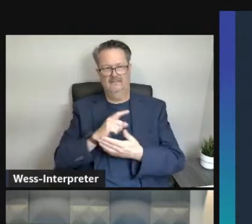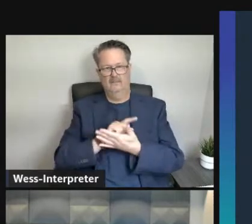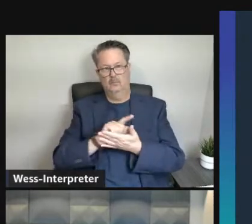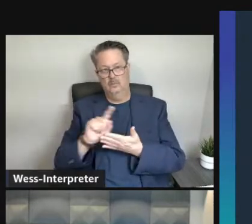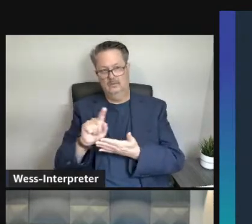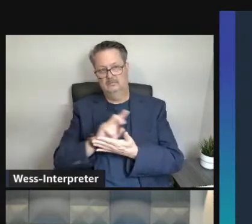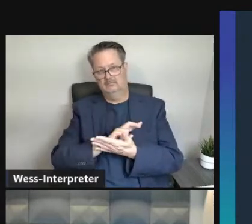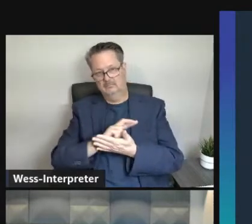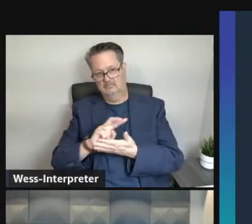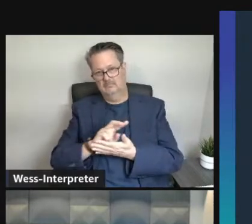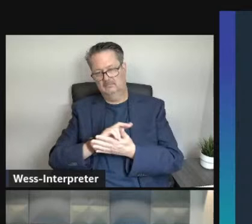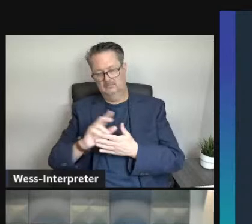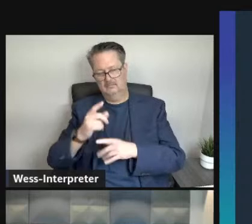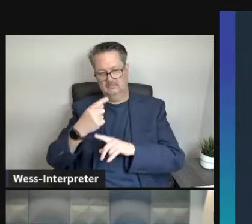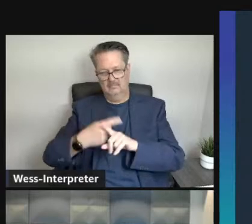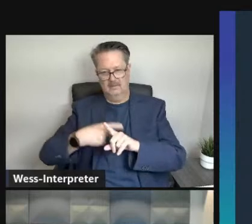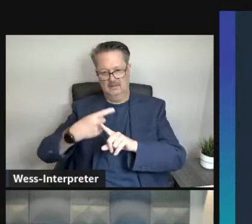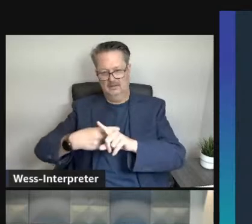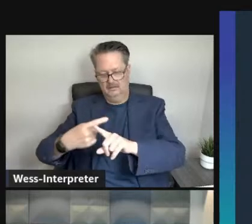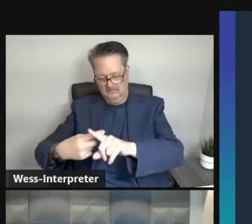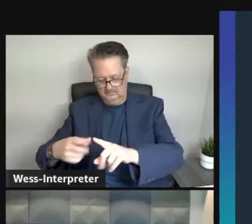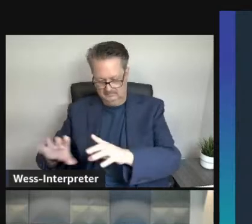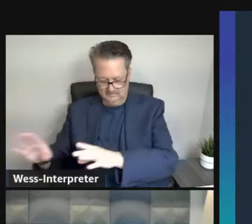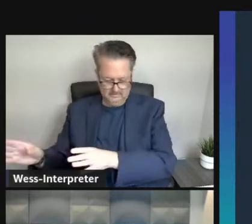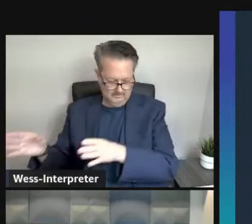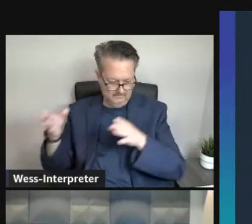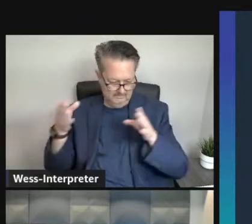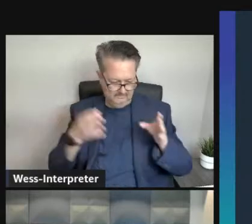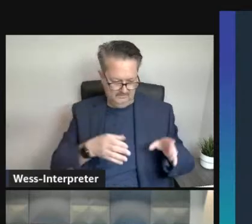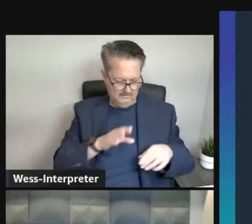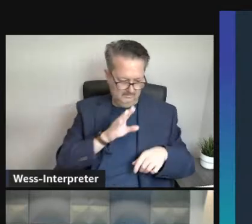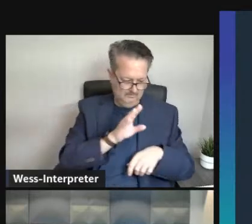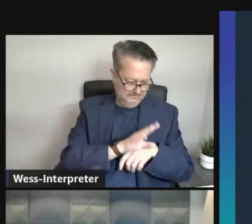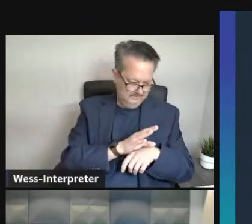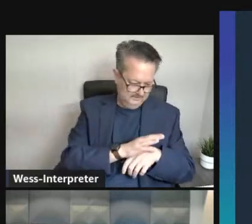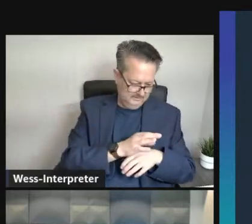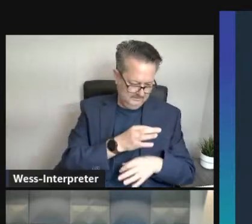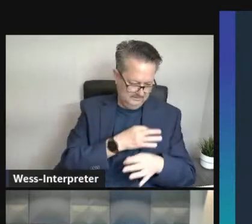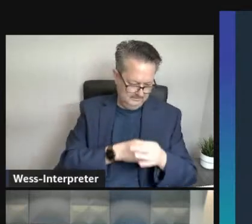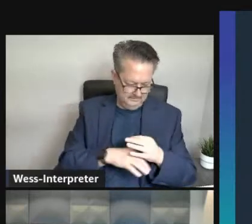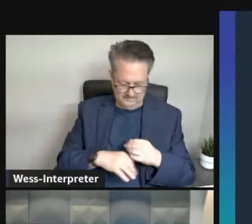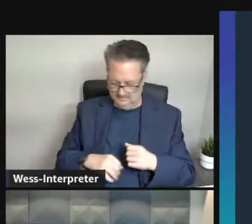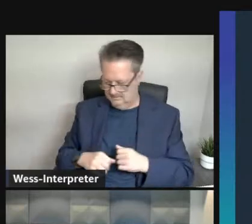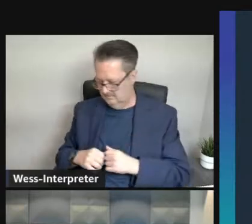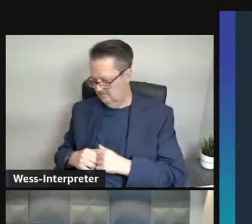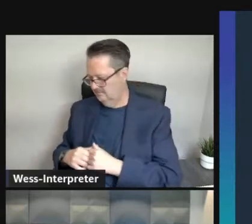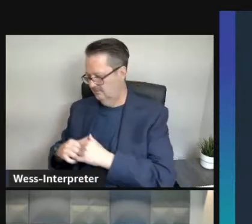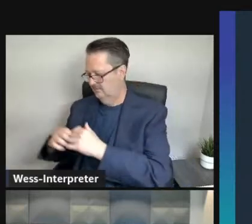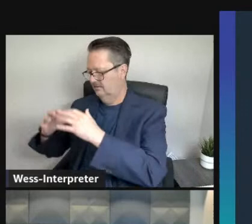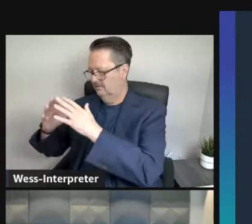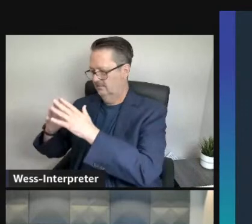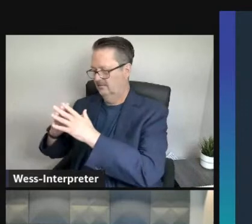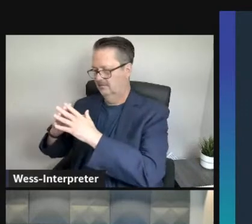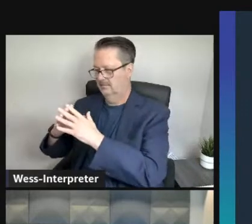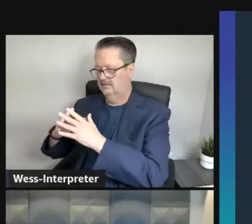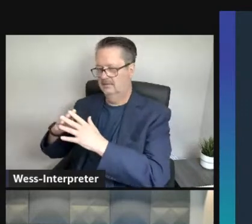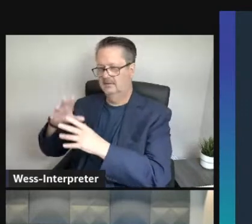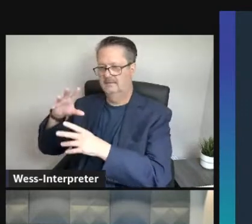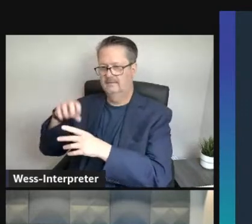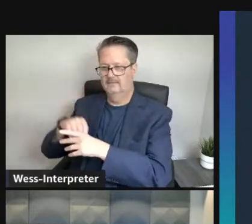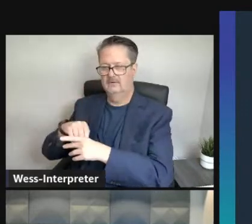which allows them to focus on actual business needs rather than worrying about building the whole infrastructure. Next